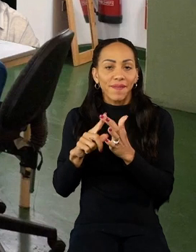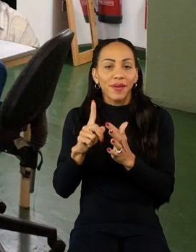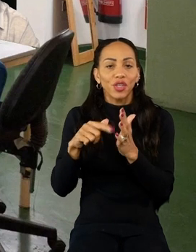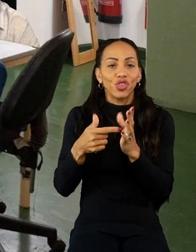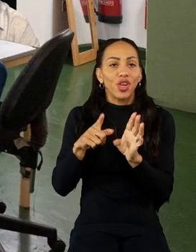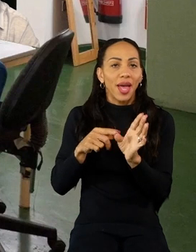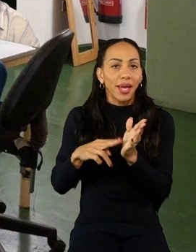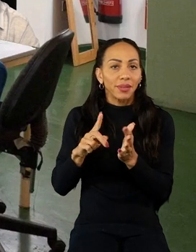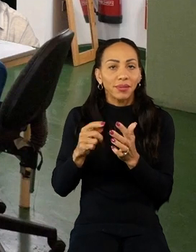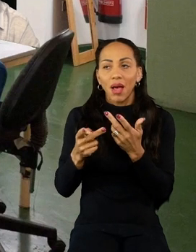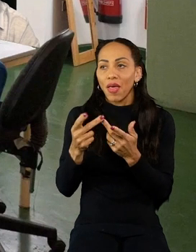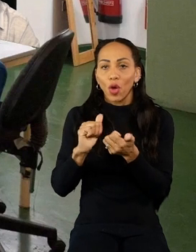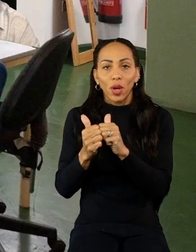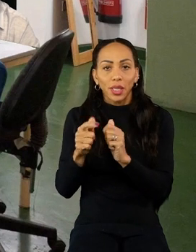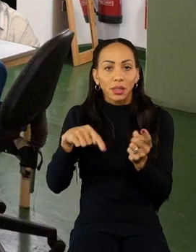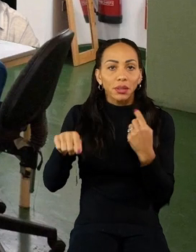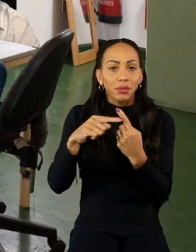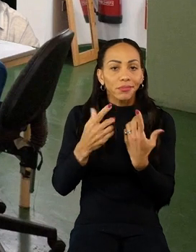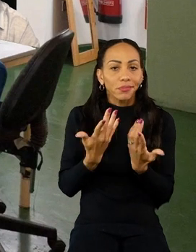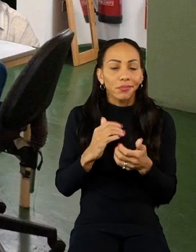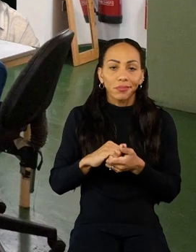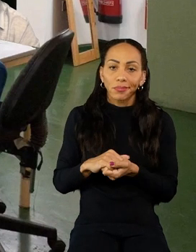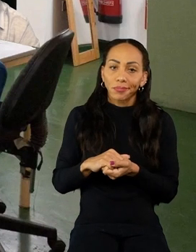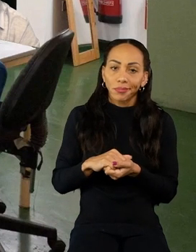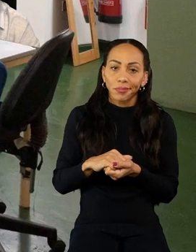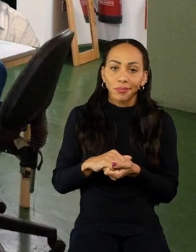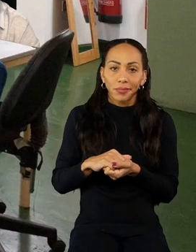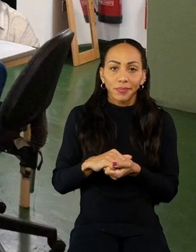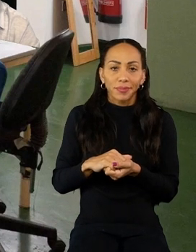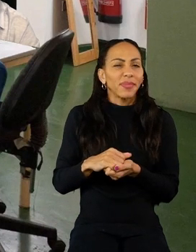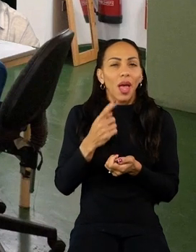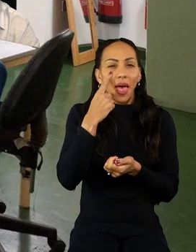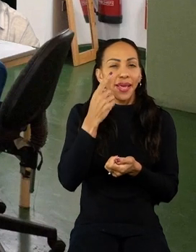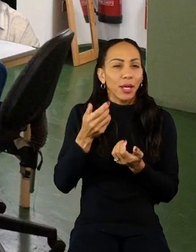of commentary and feedback, Steve, Jayne, and other colleagues as well, I think.